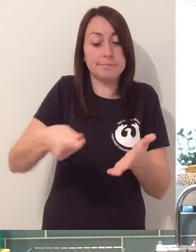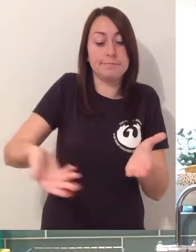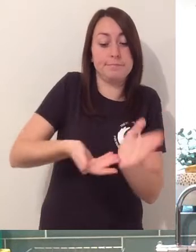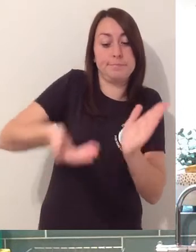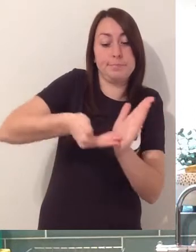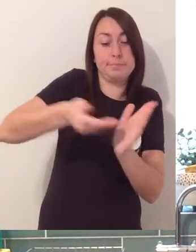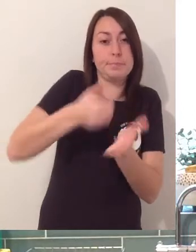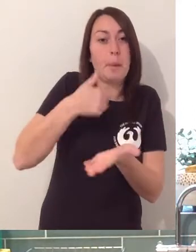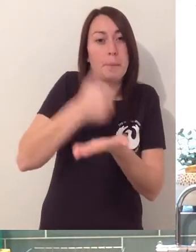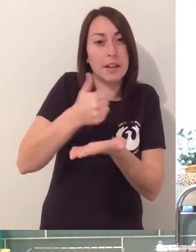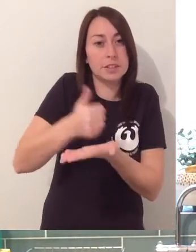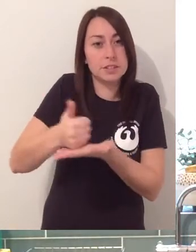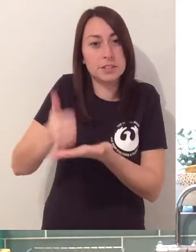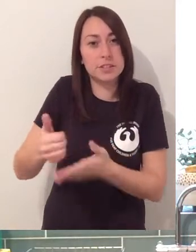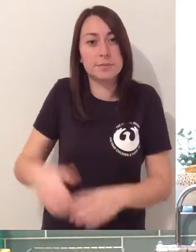it.